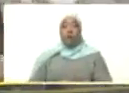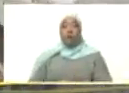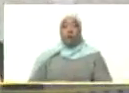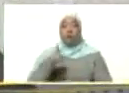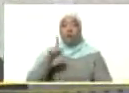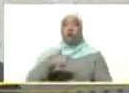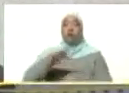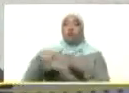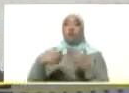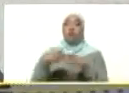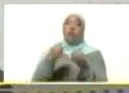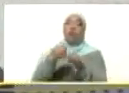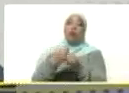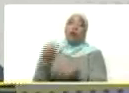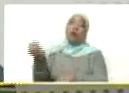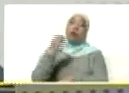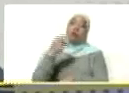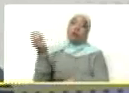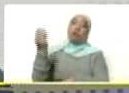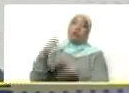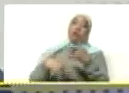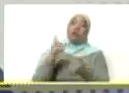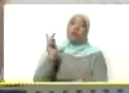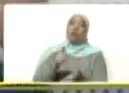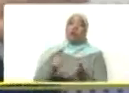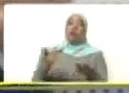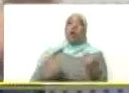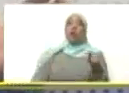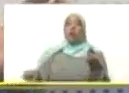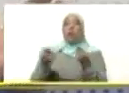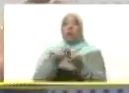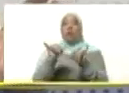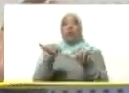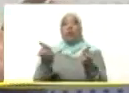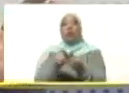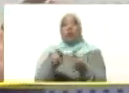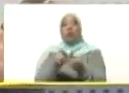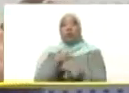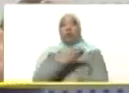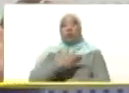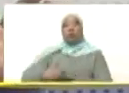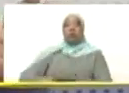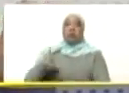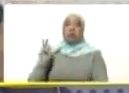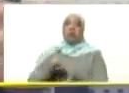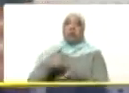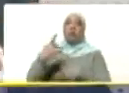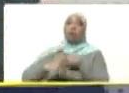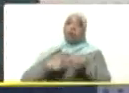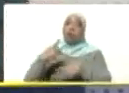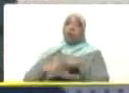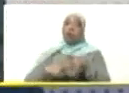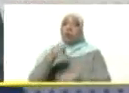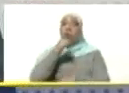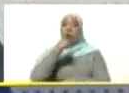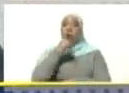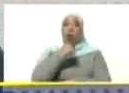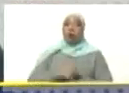El todo llega a ser más que la suma de las partes individuales. From which process? Y de ese proceso,